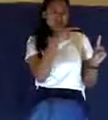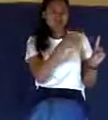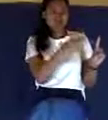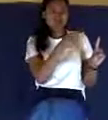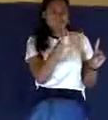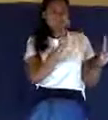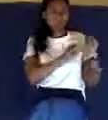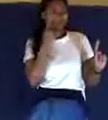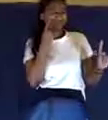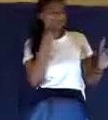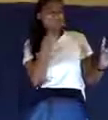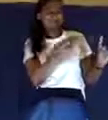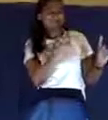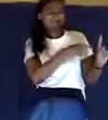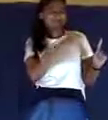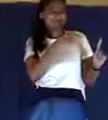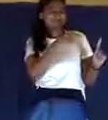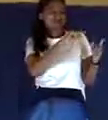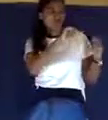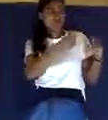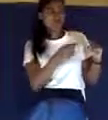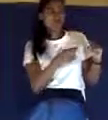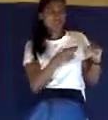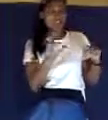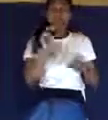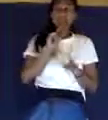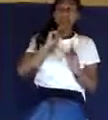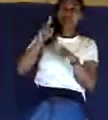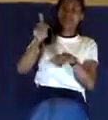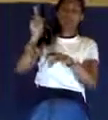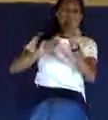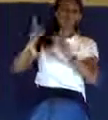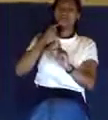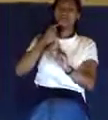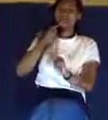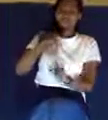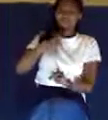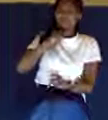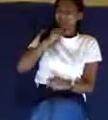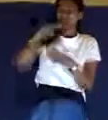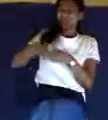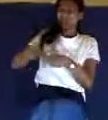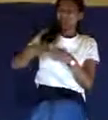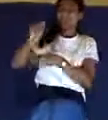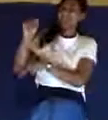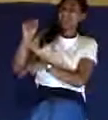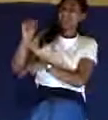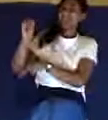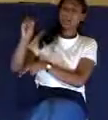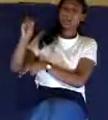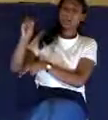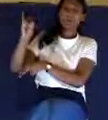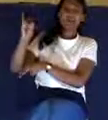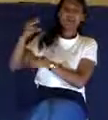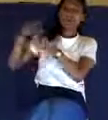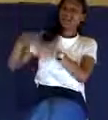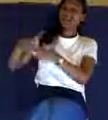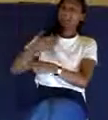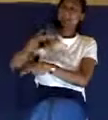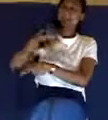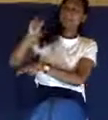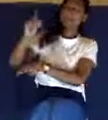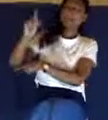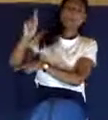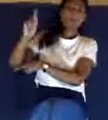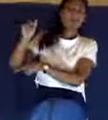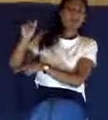it. And Naomi's response, look at verse 20. And she said unto them, "Call me not Naomi, call me Mara, for the Almighty had dealt